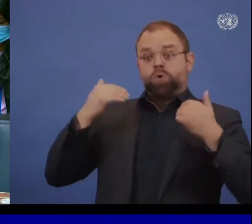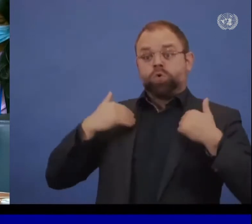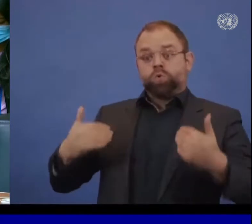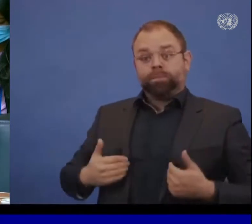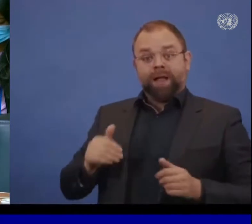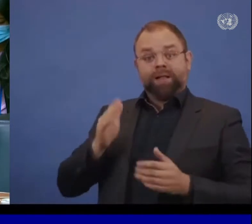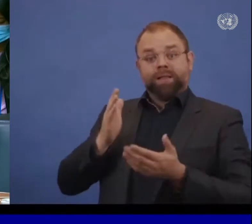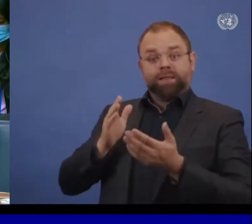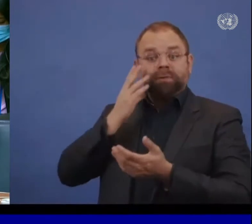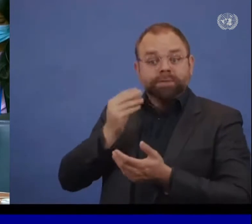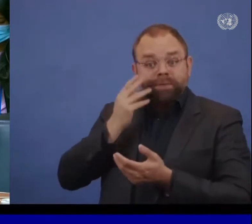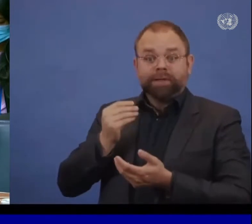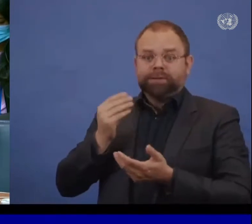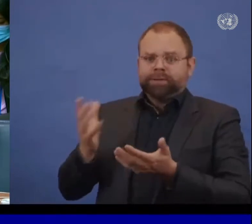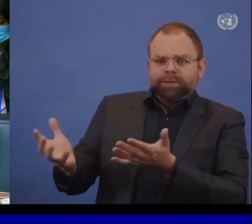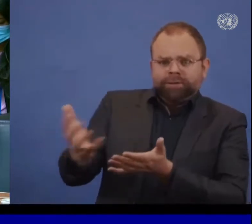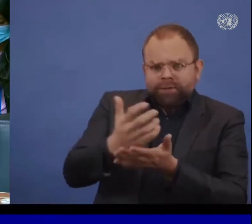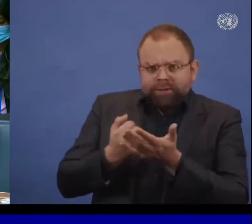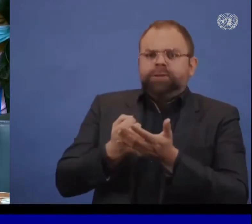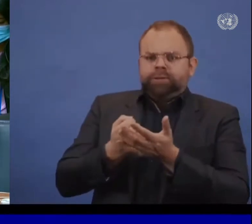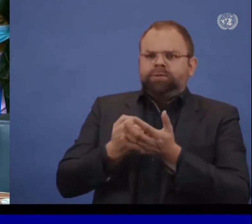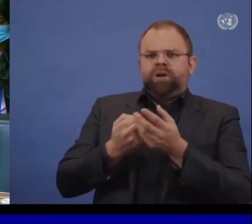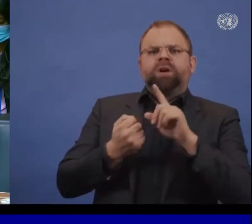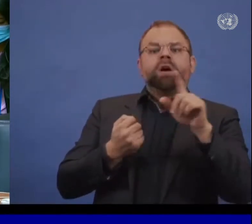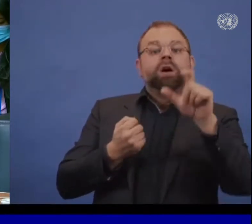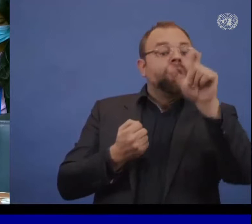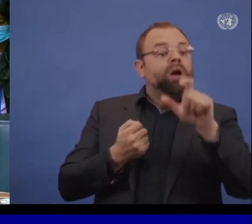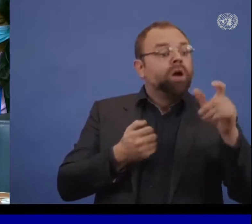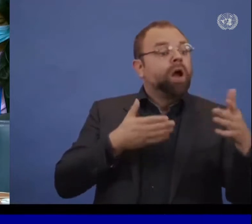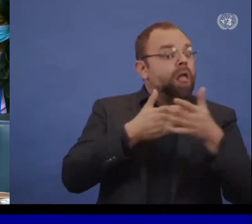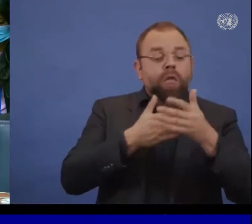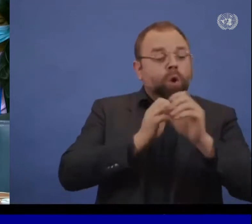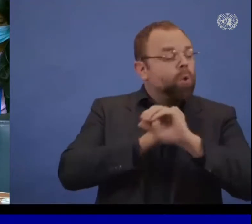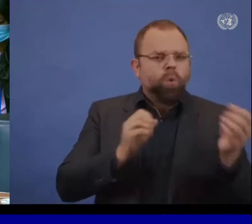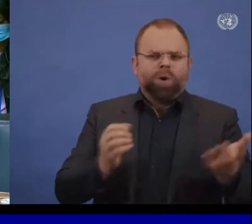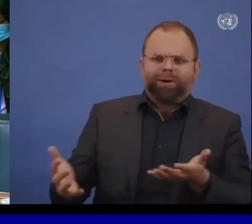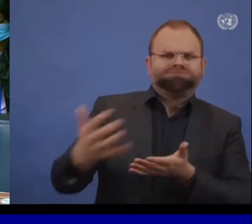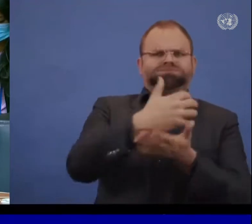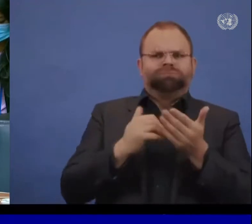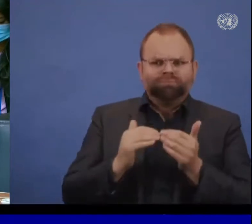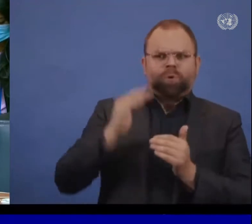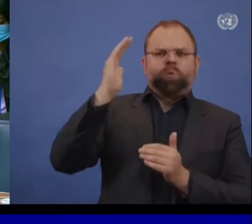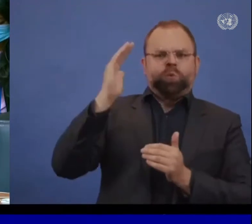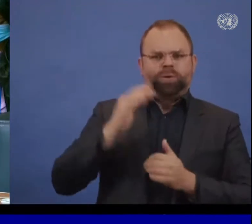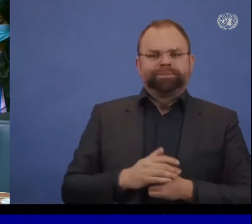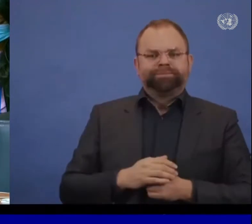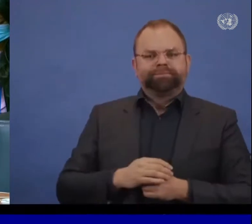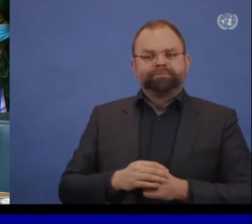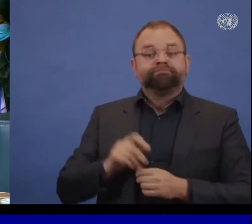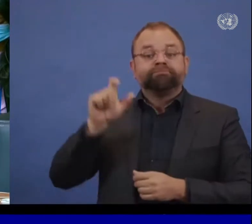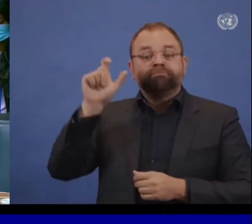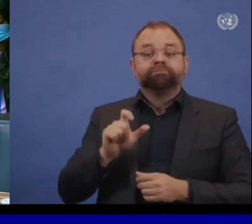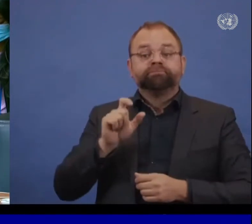saying and cite a central figure in the 16th century Venetian school of the Italian Renaissance, Tiziano Vacelli, when he draw